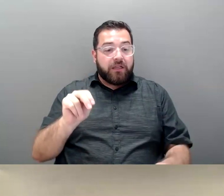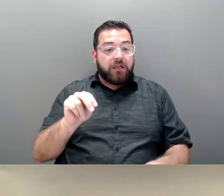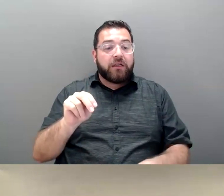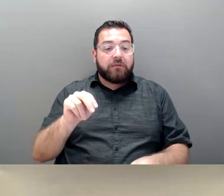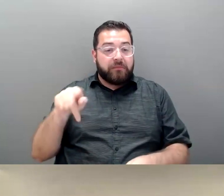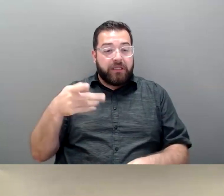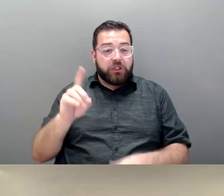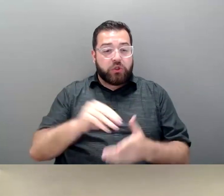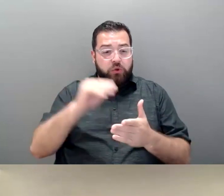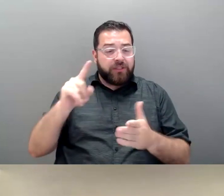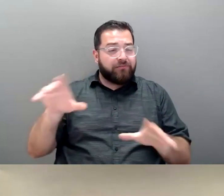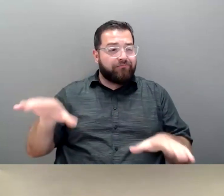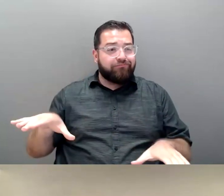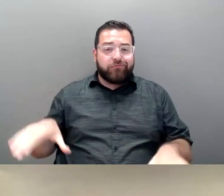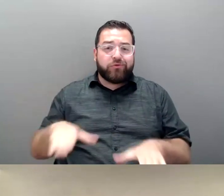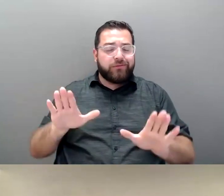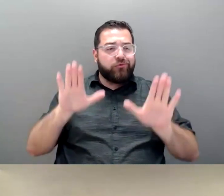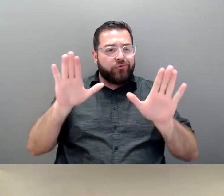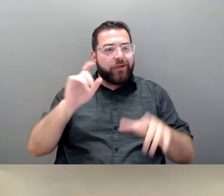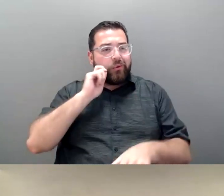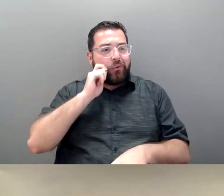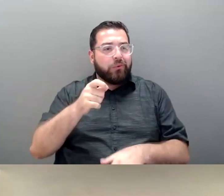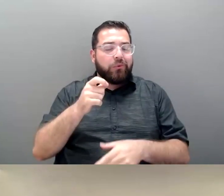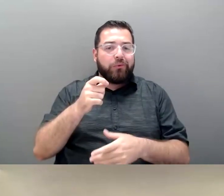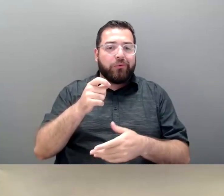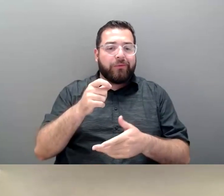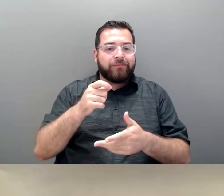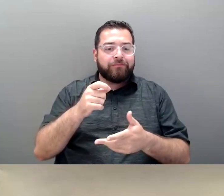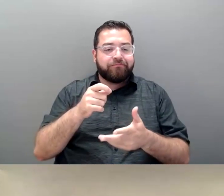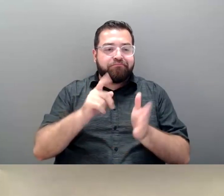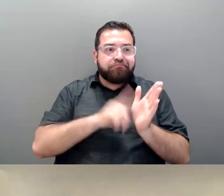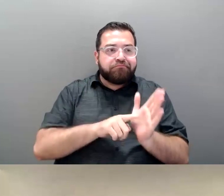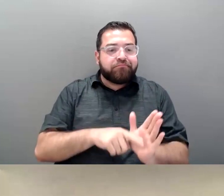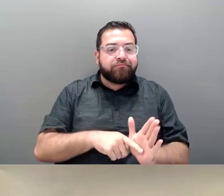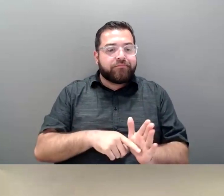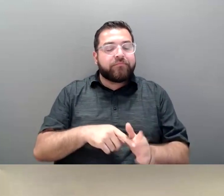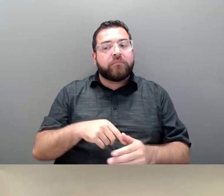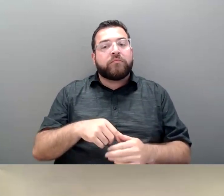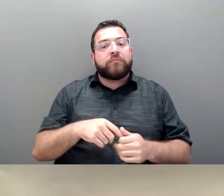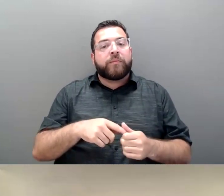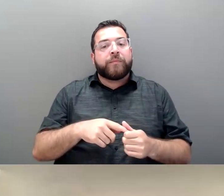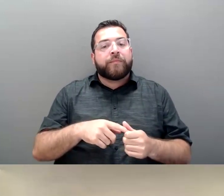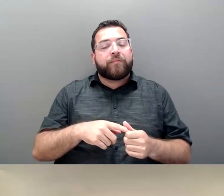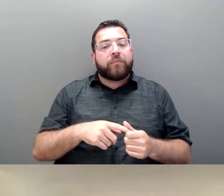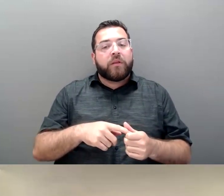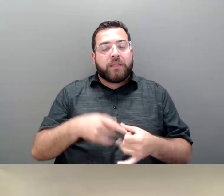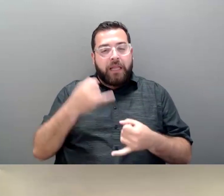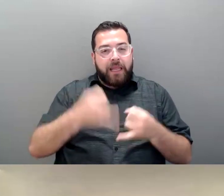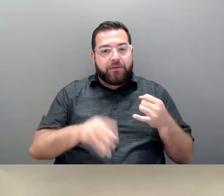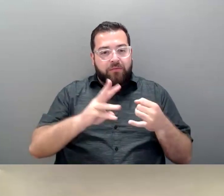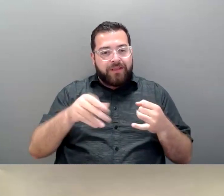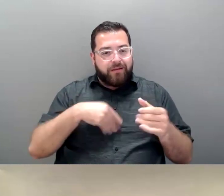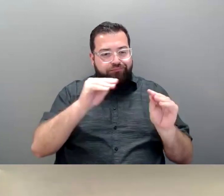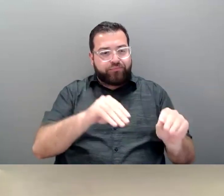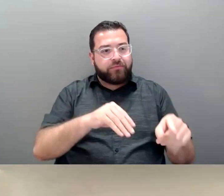really cool work. And he just did something, that's the very last website. that I just did with my students. He